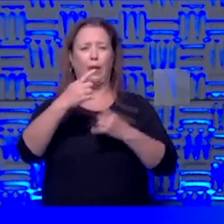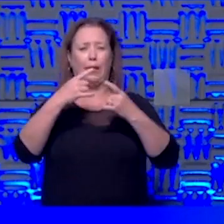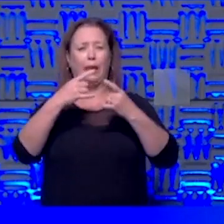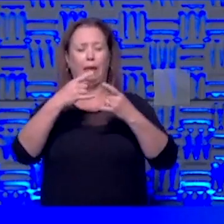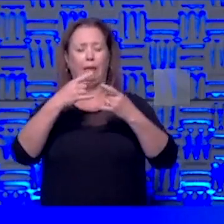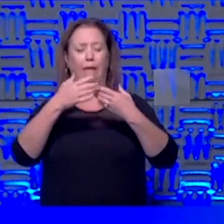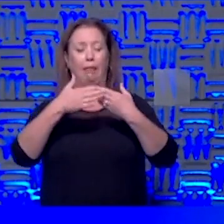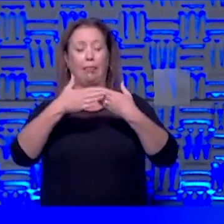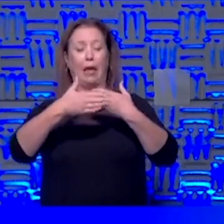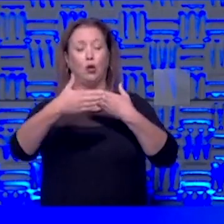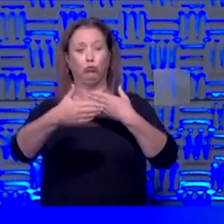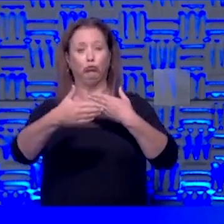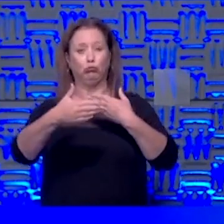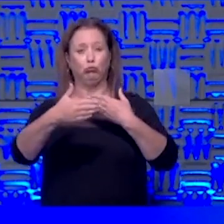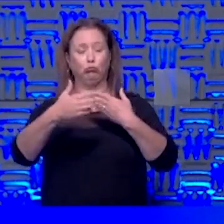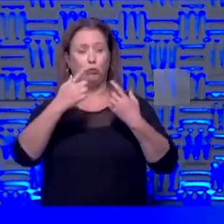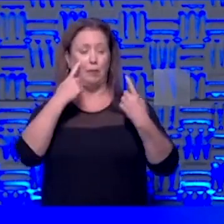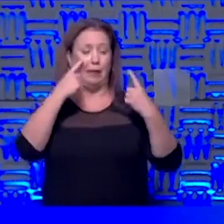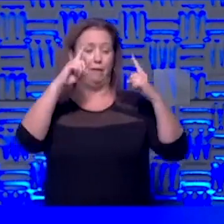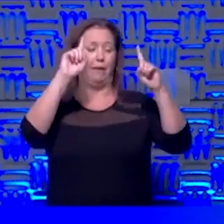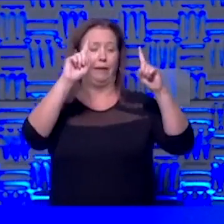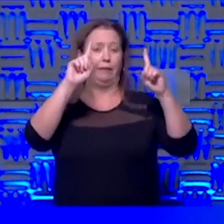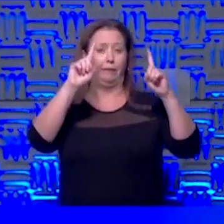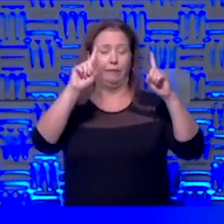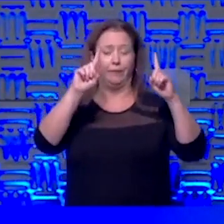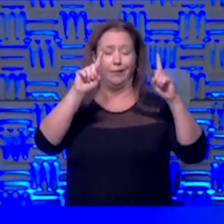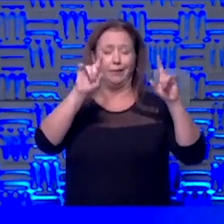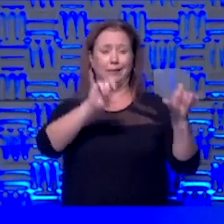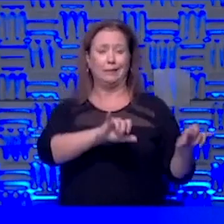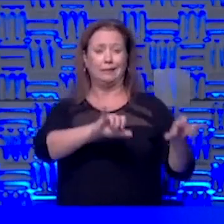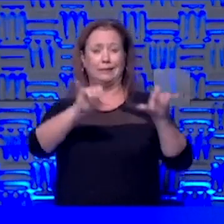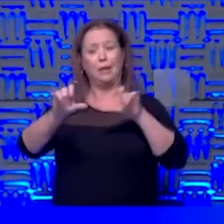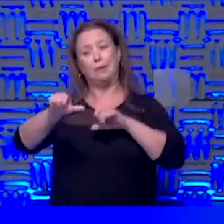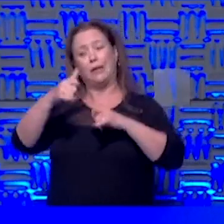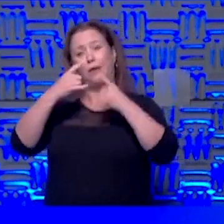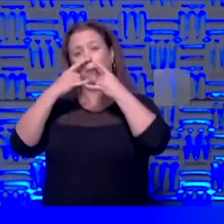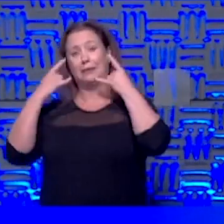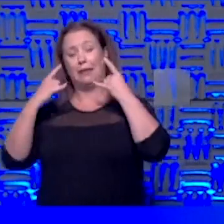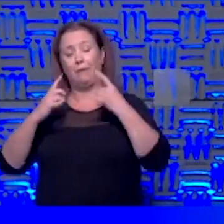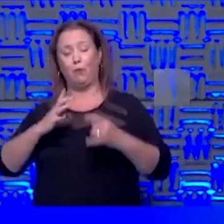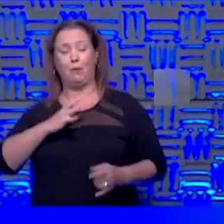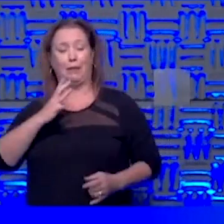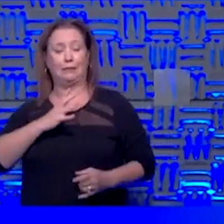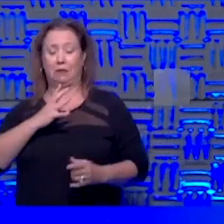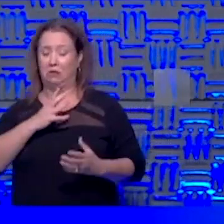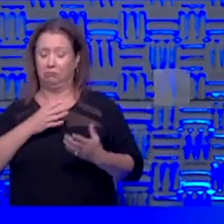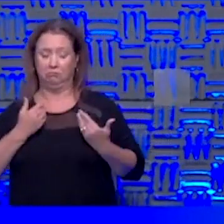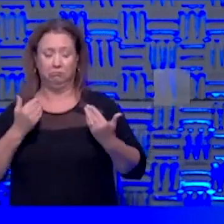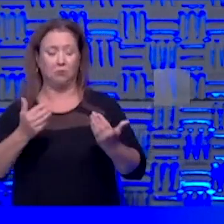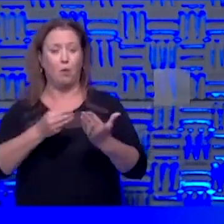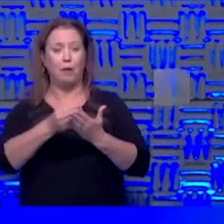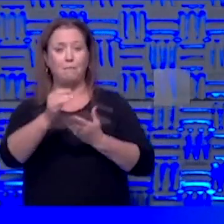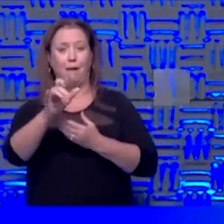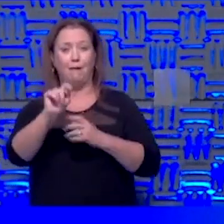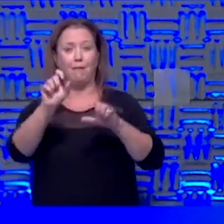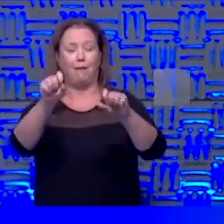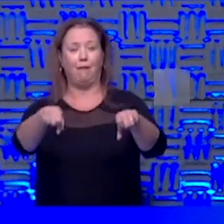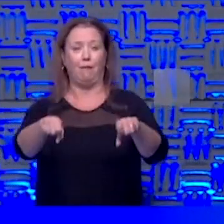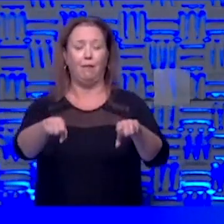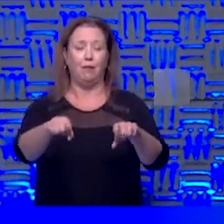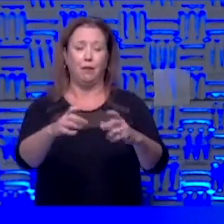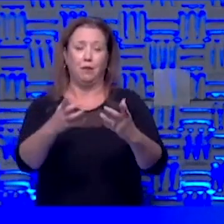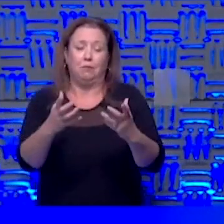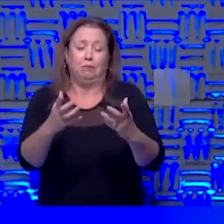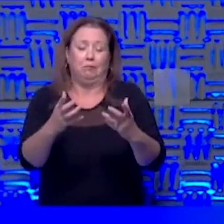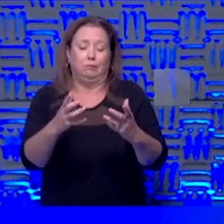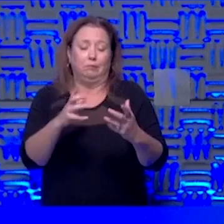effective as some of those other ones as well. I think if you want to be stylish and get it, that's fine. I don't know that there's going to